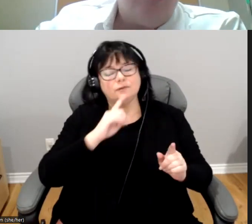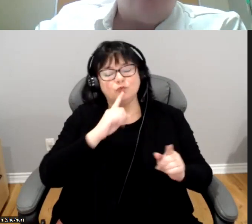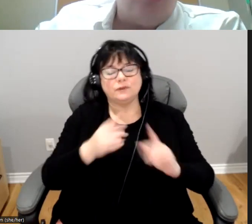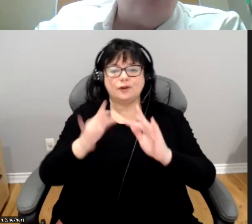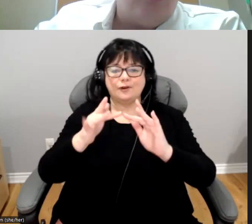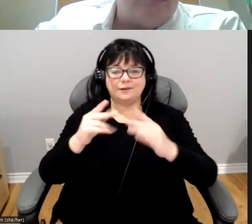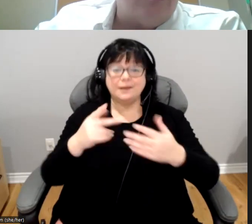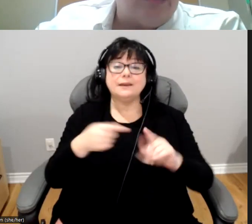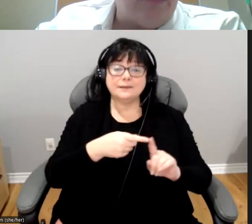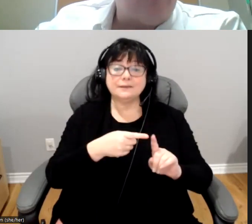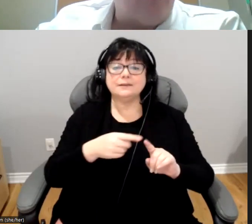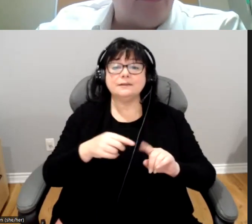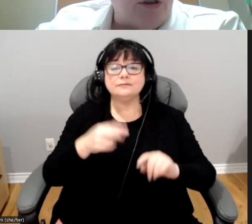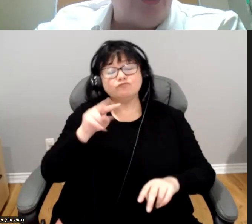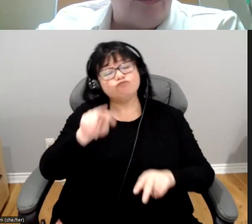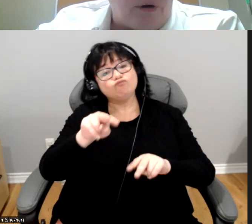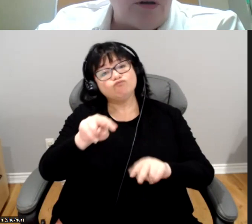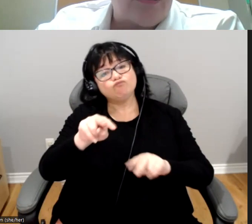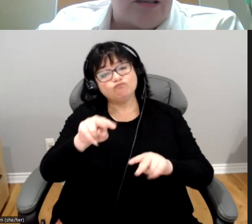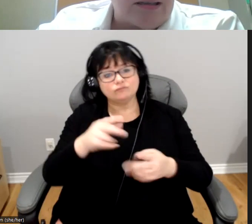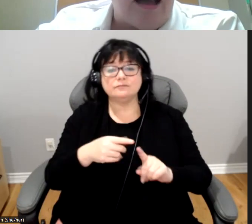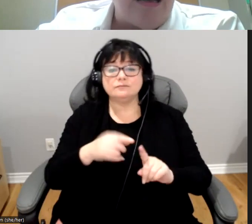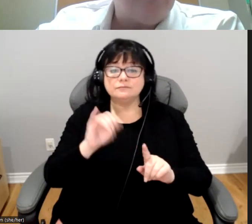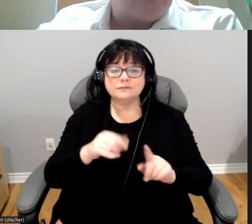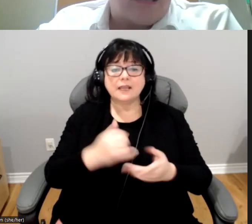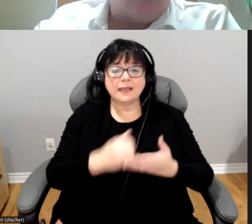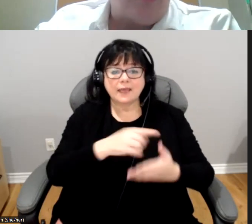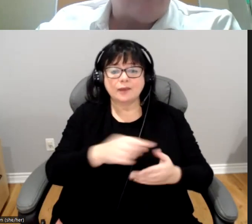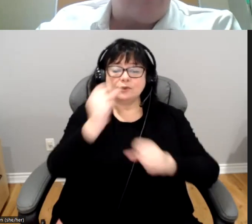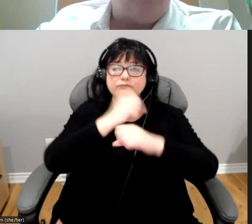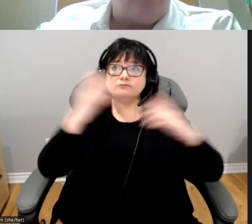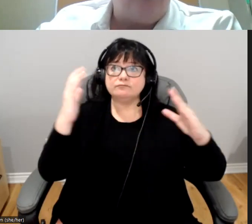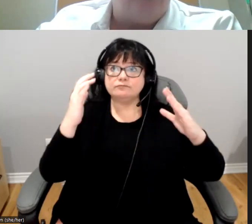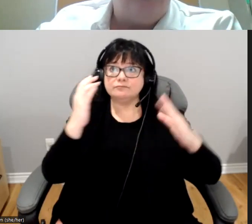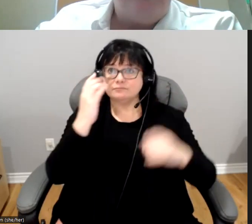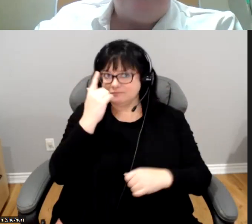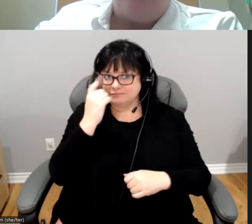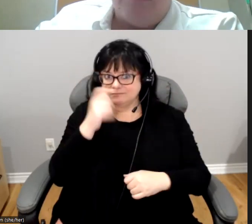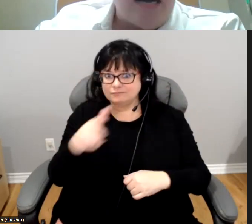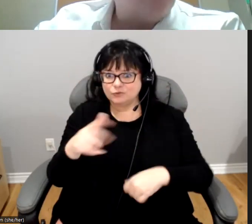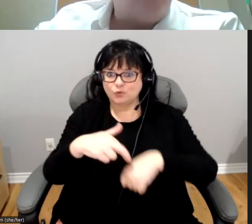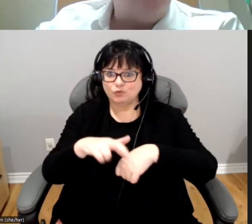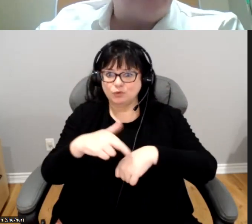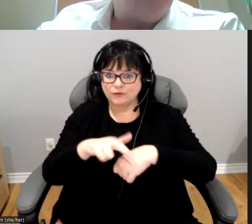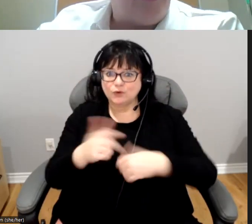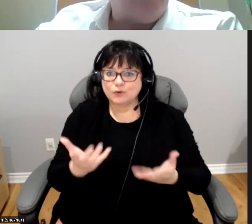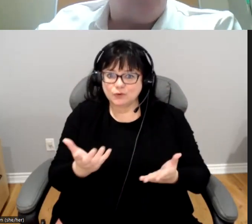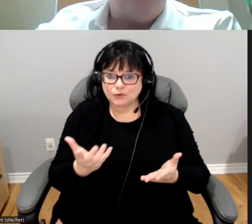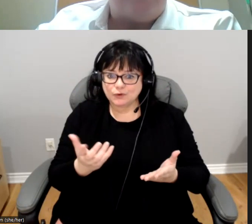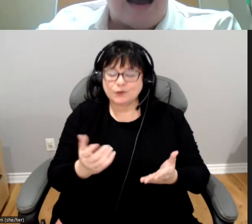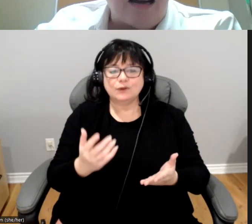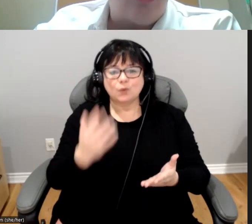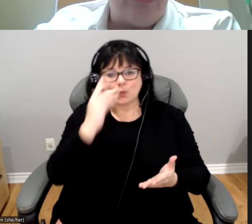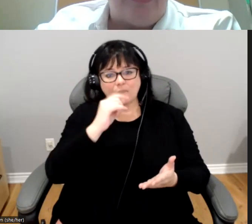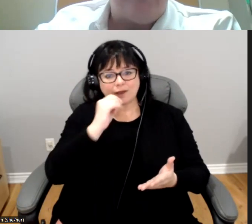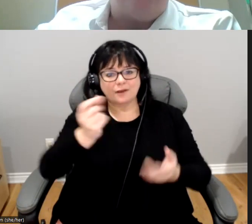in. You're the ones that are going to have to refer your folks to this class because that's what we're asking you to do. You may as well get a feel for what